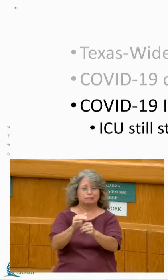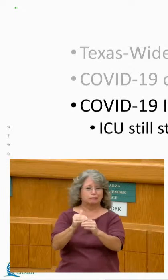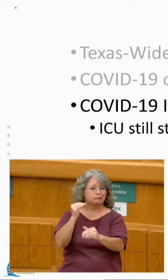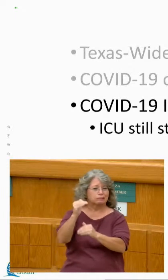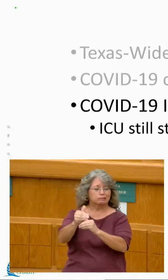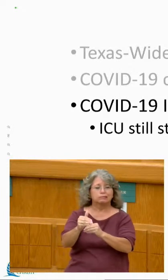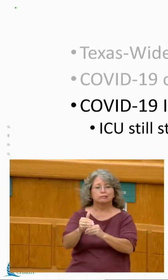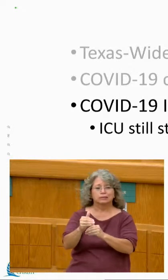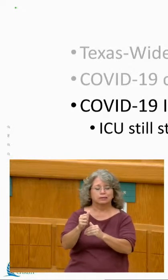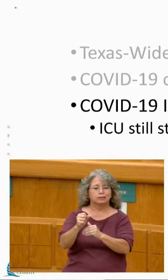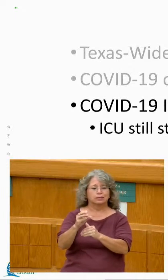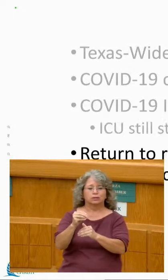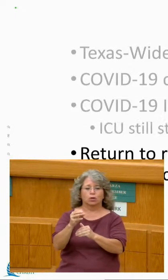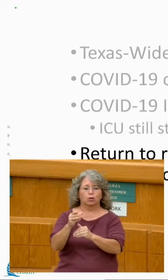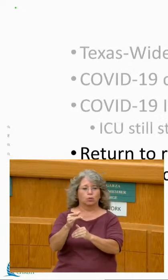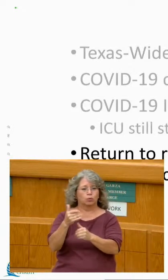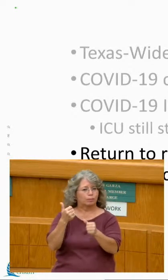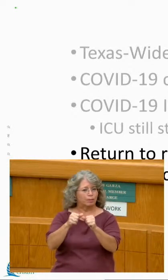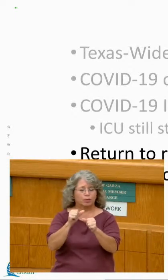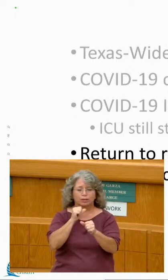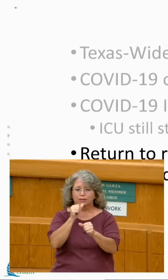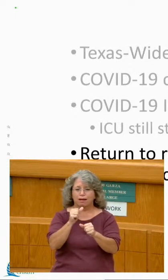that it's not time to go back to normal.